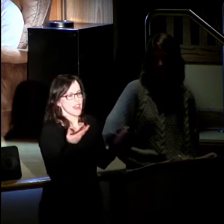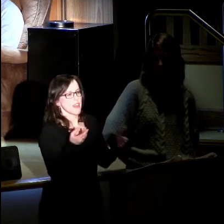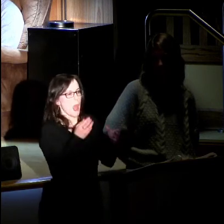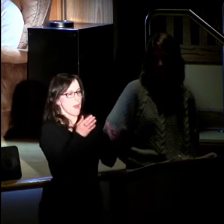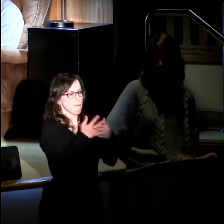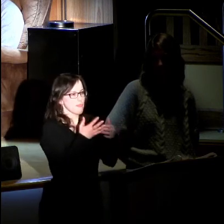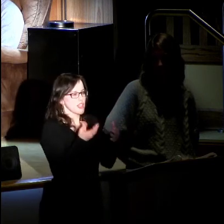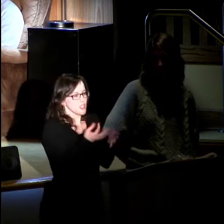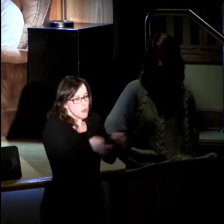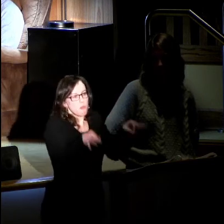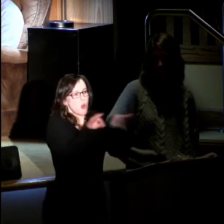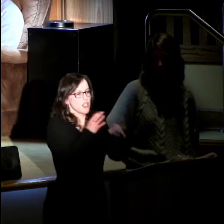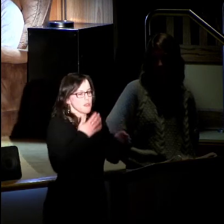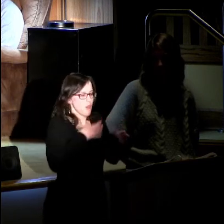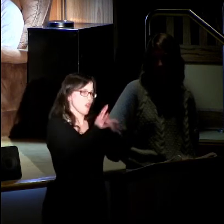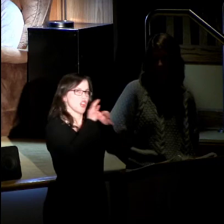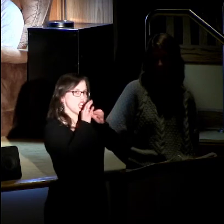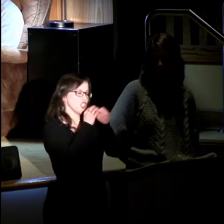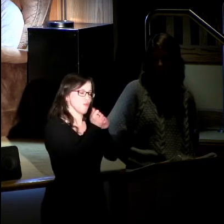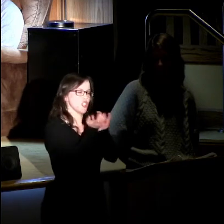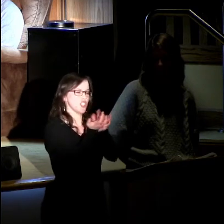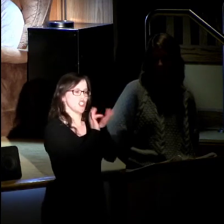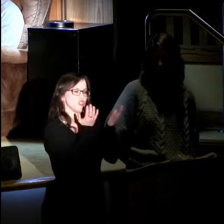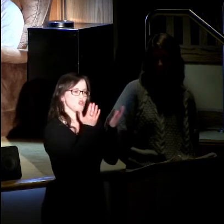Jesus Christ, the greatest treasure of all.